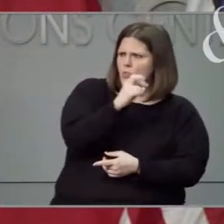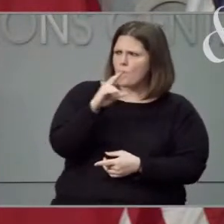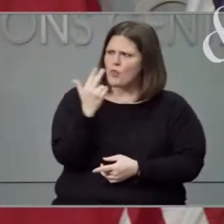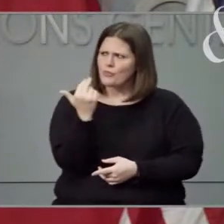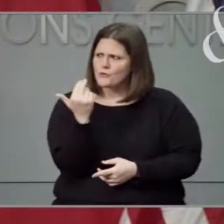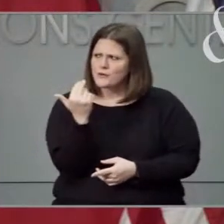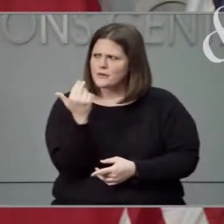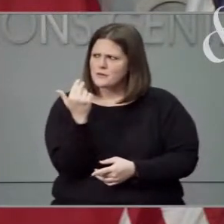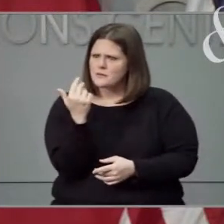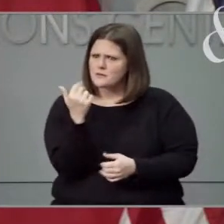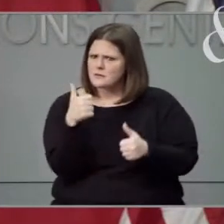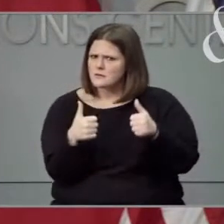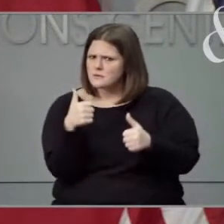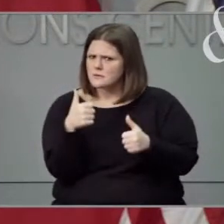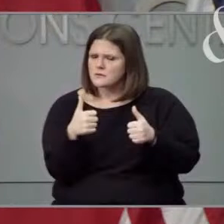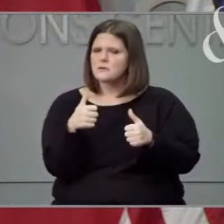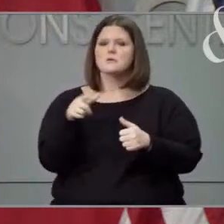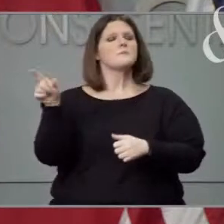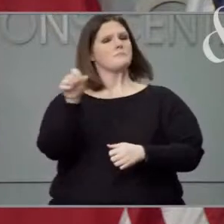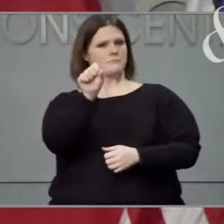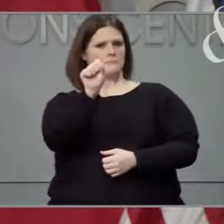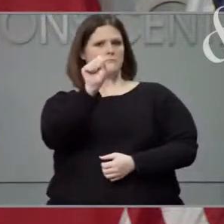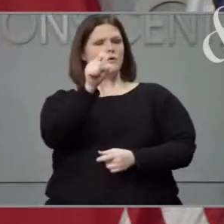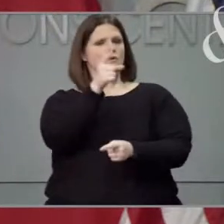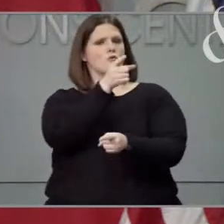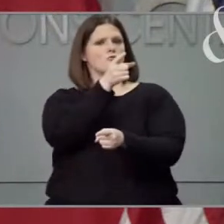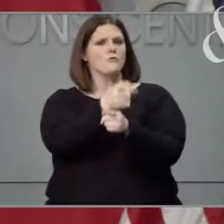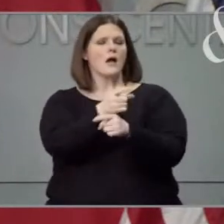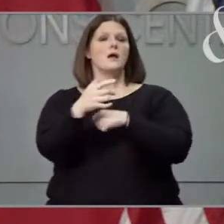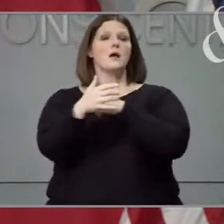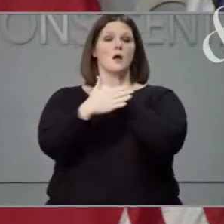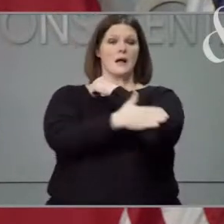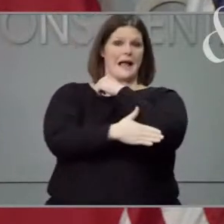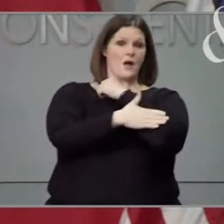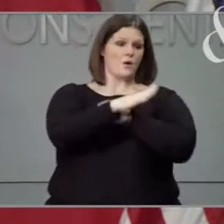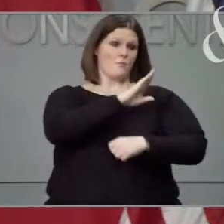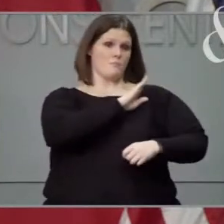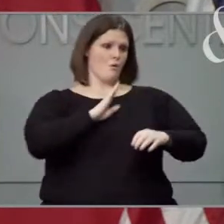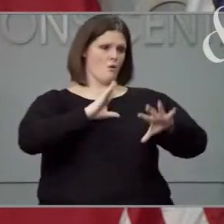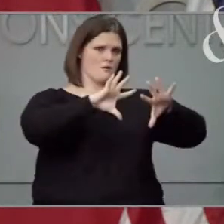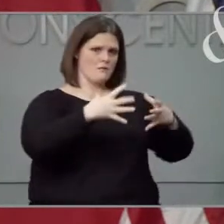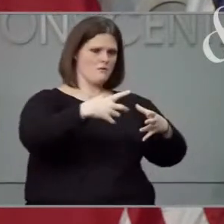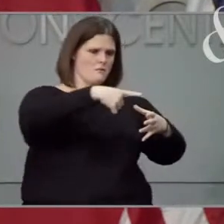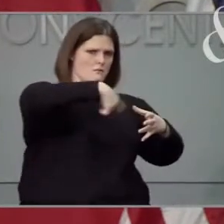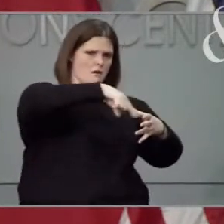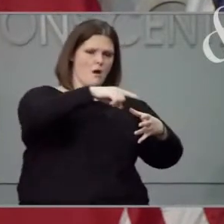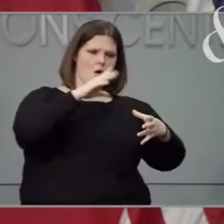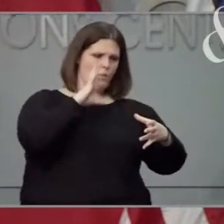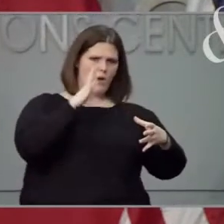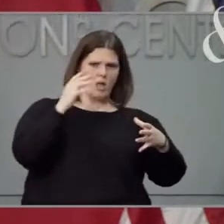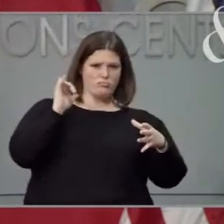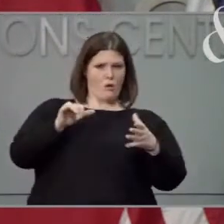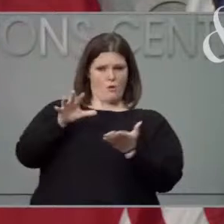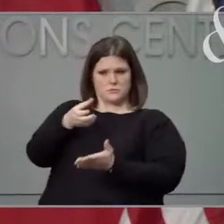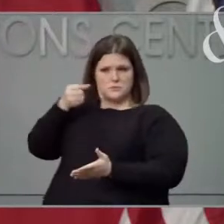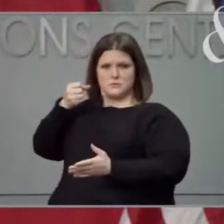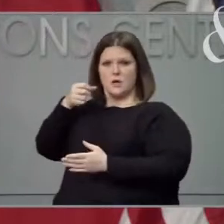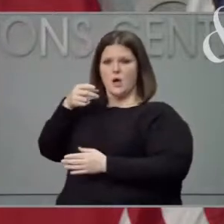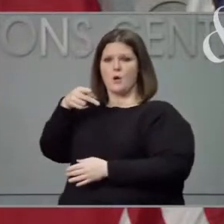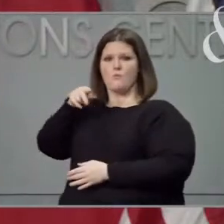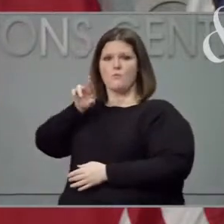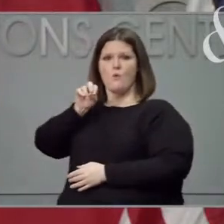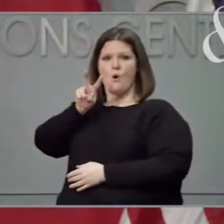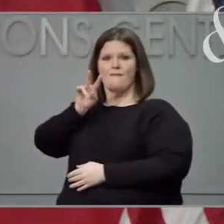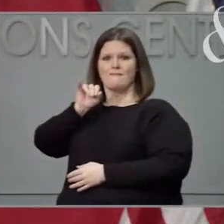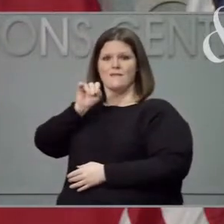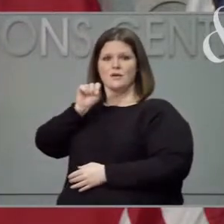canvass? Yes, that is correct. The county boards will meet in order to consider provisional ballots, and in most cases, that will